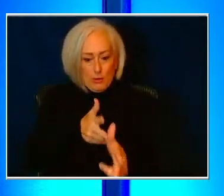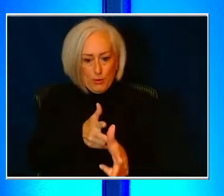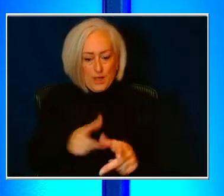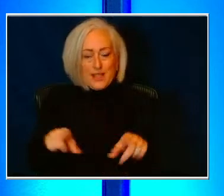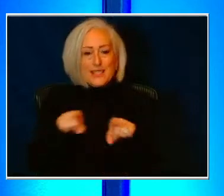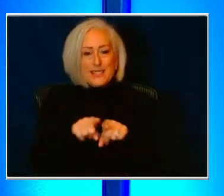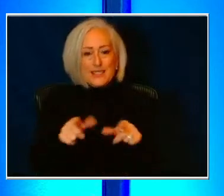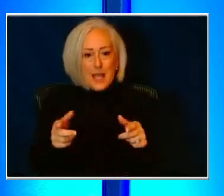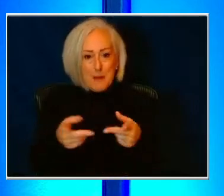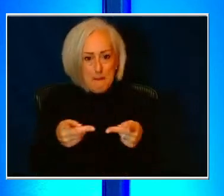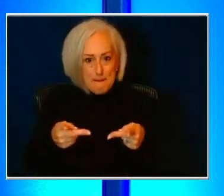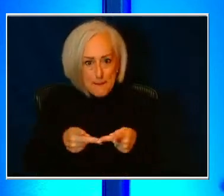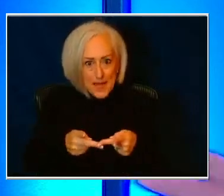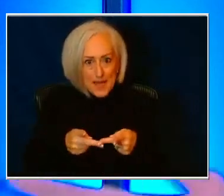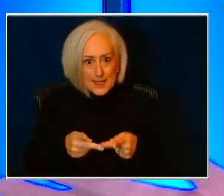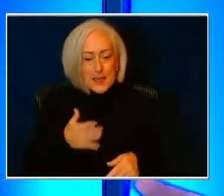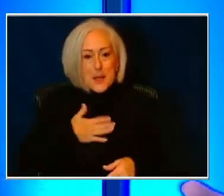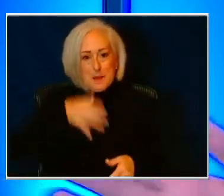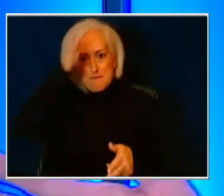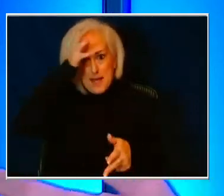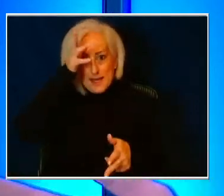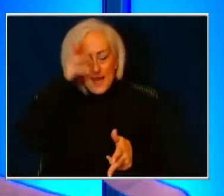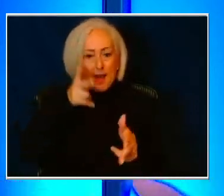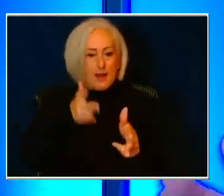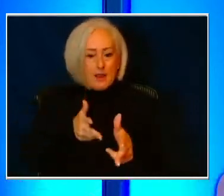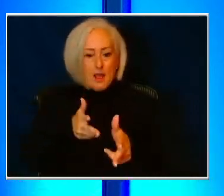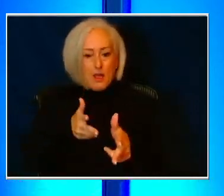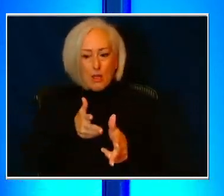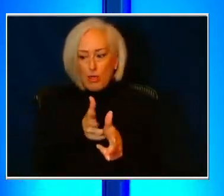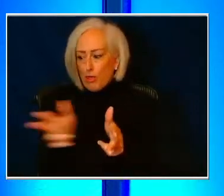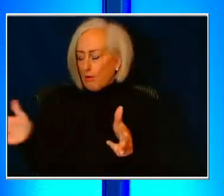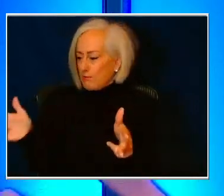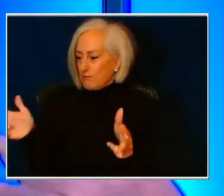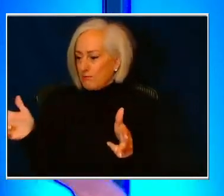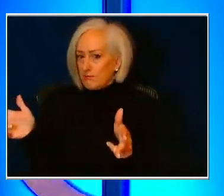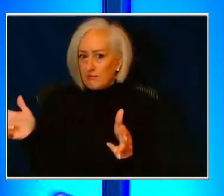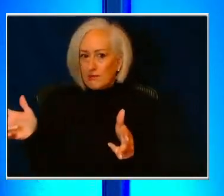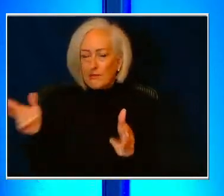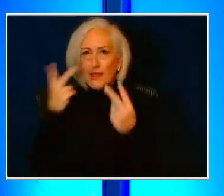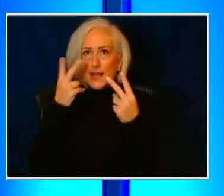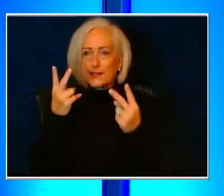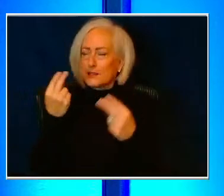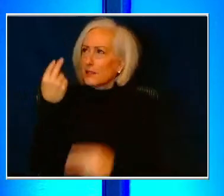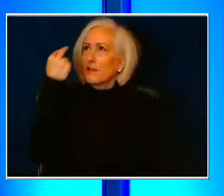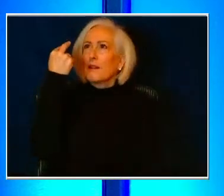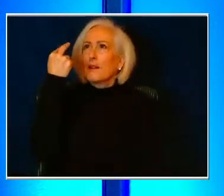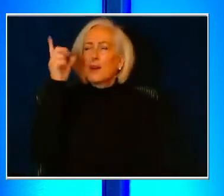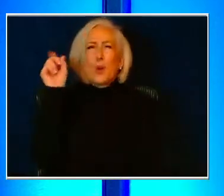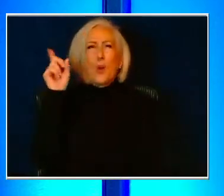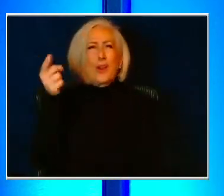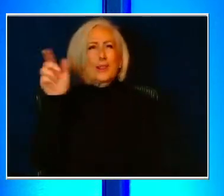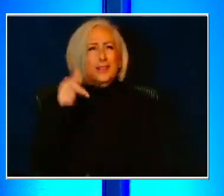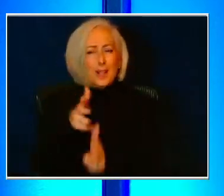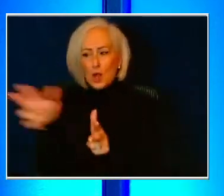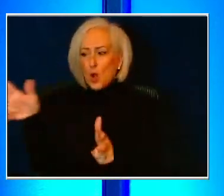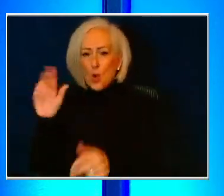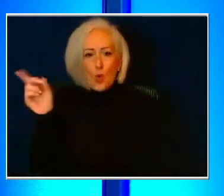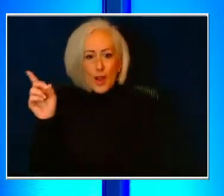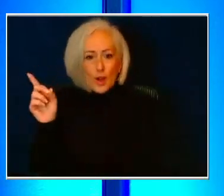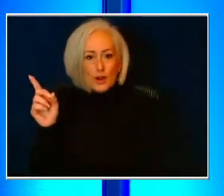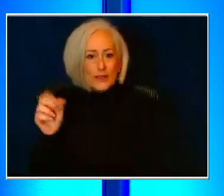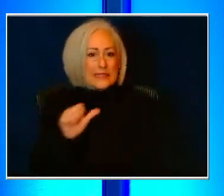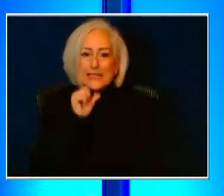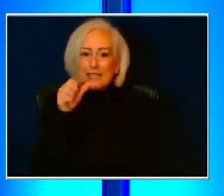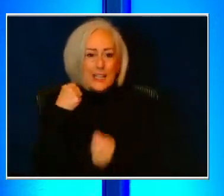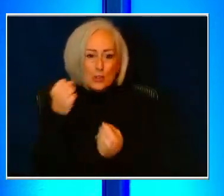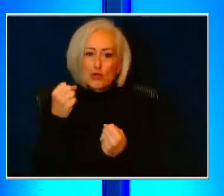taking his car, and suddenly he would just turn right. Like, I'd see in my rearview mirror, I'd be like, where's he going? He doesn't drive anymore, and that's a whole other conversation about how